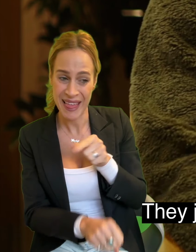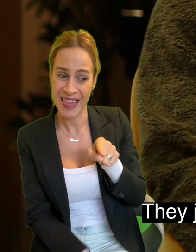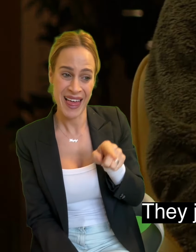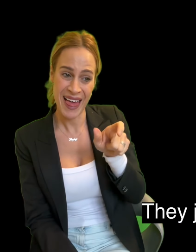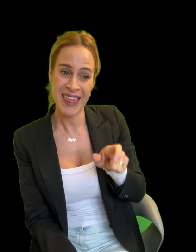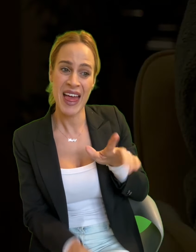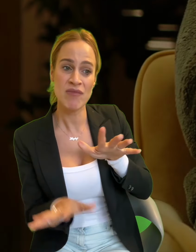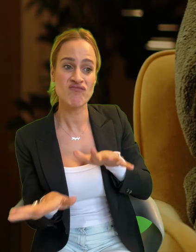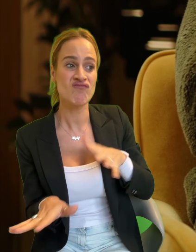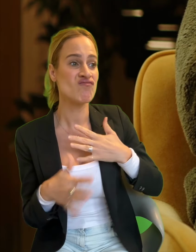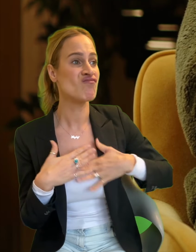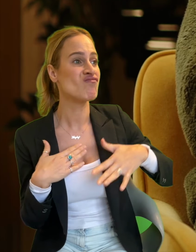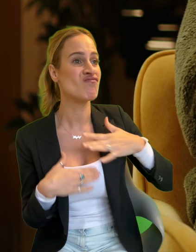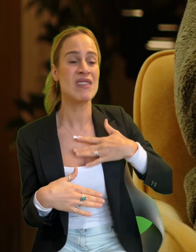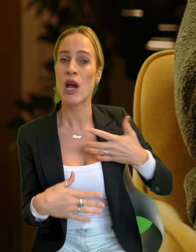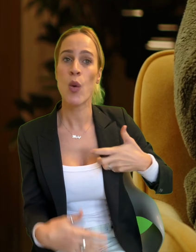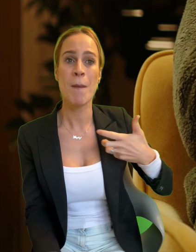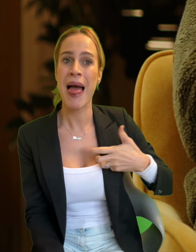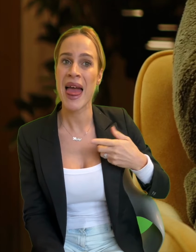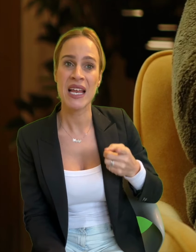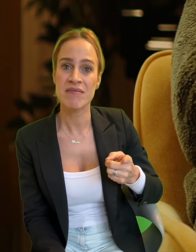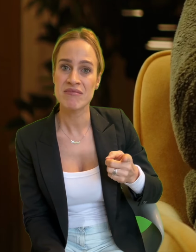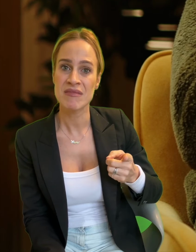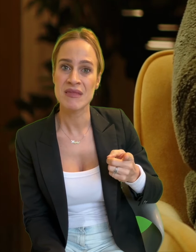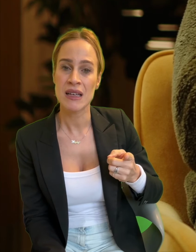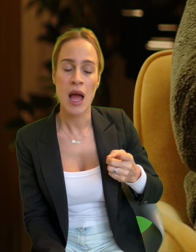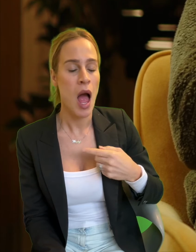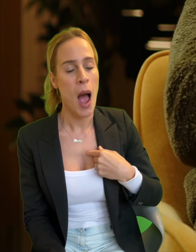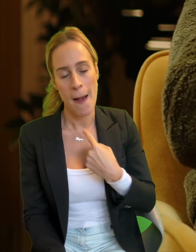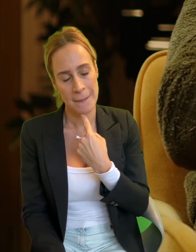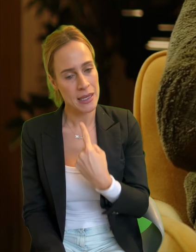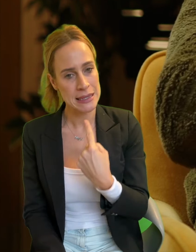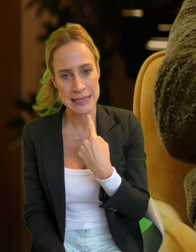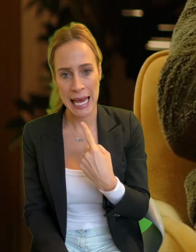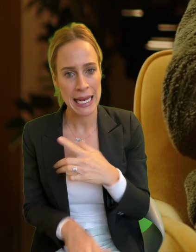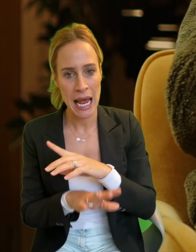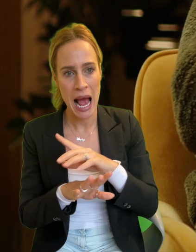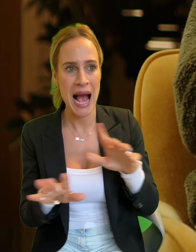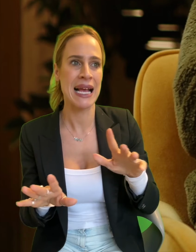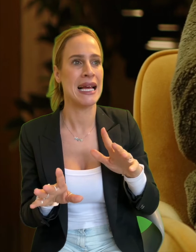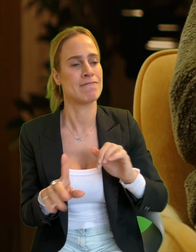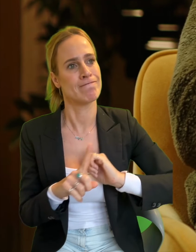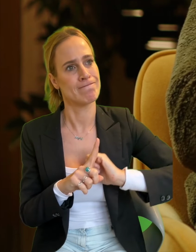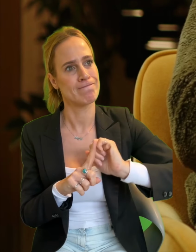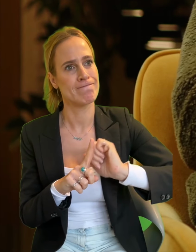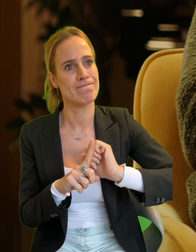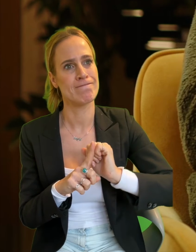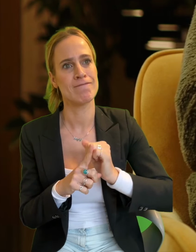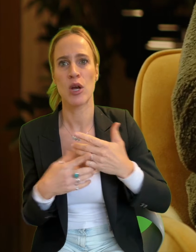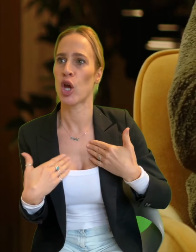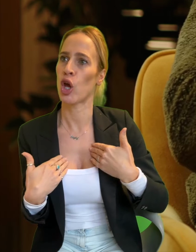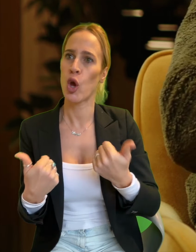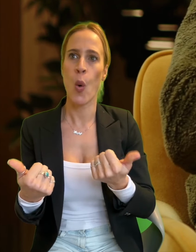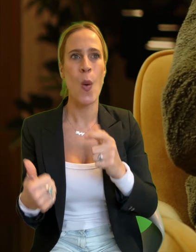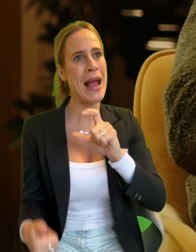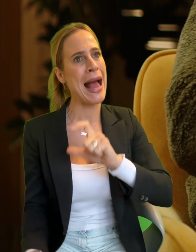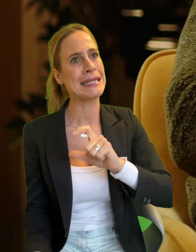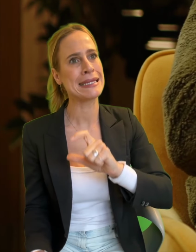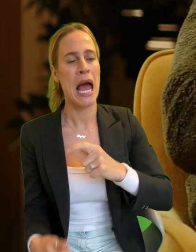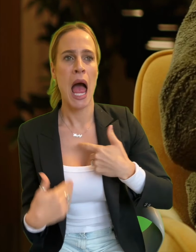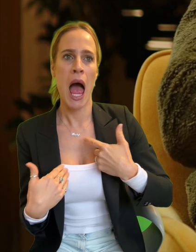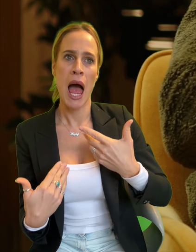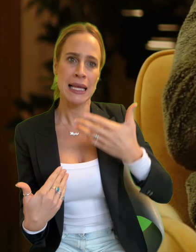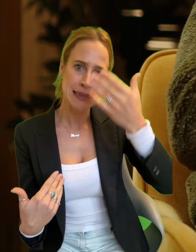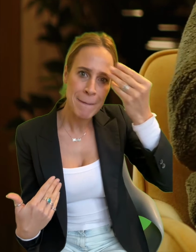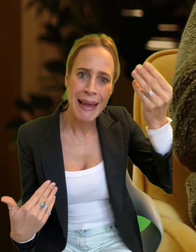we're doing today. I'm not saying I can fix things. I'm not saying I can fix cancer, dementia,